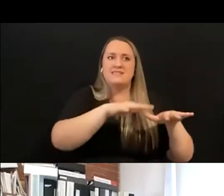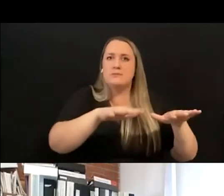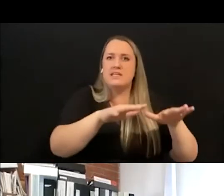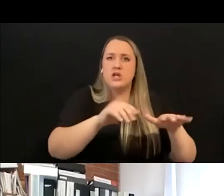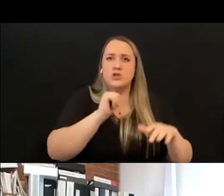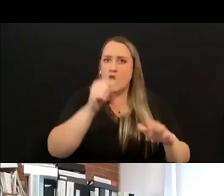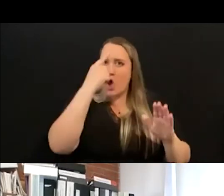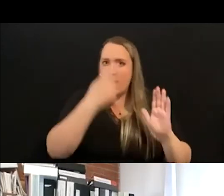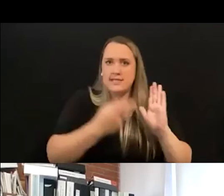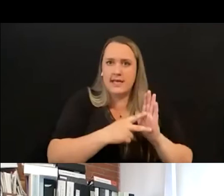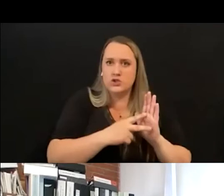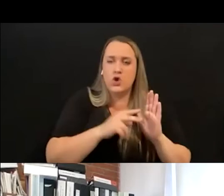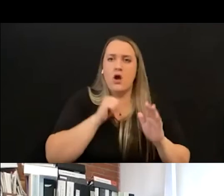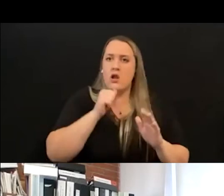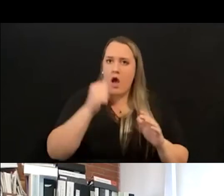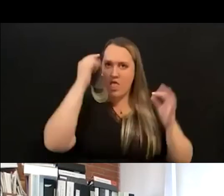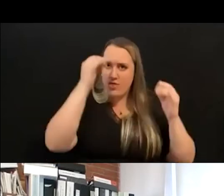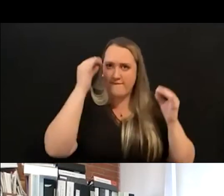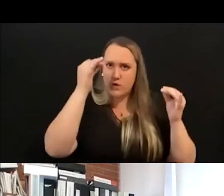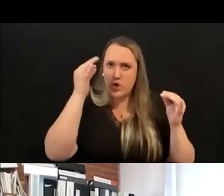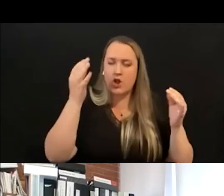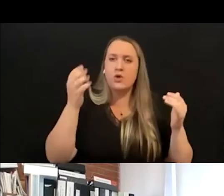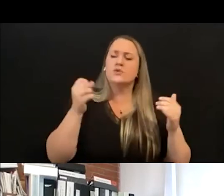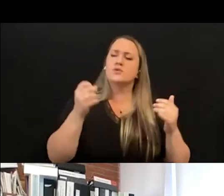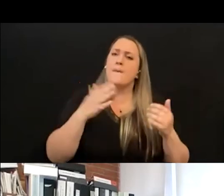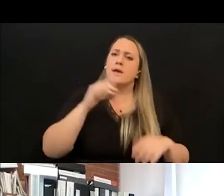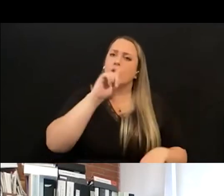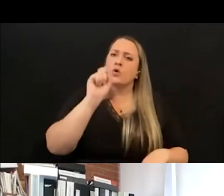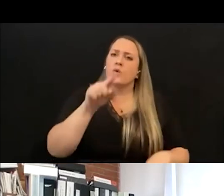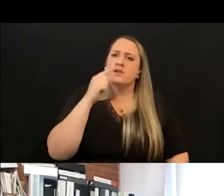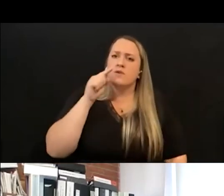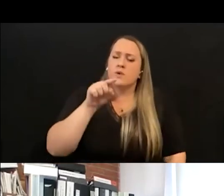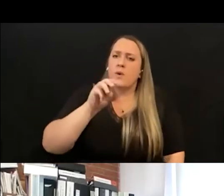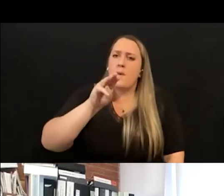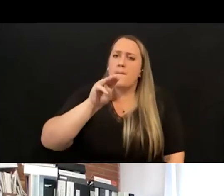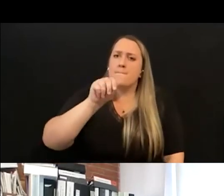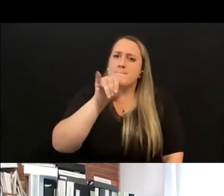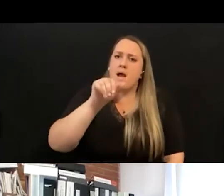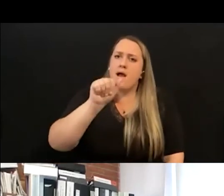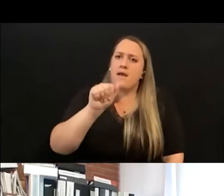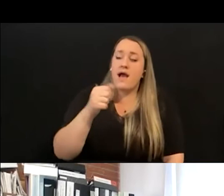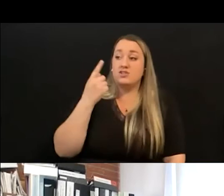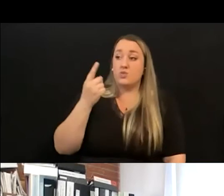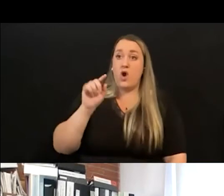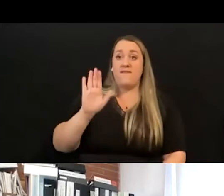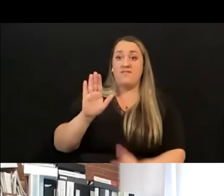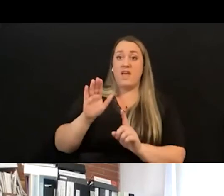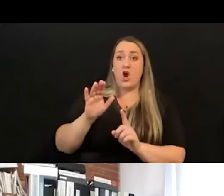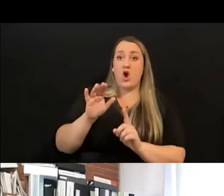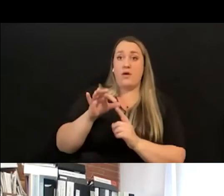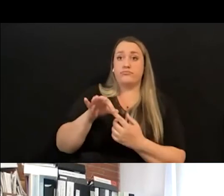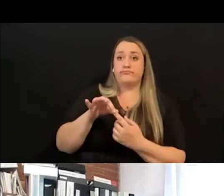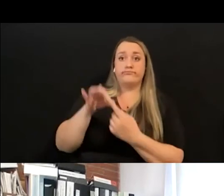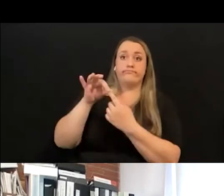are not thoughtful. And so my question for you, Maia, was as one of their featured artists, what was it like